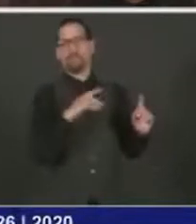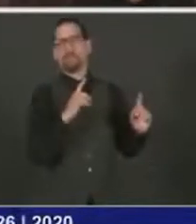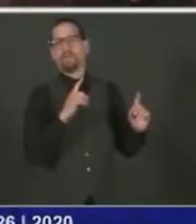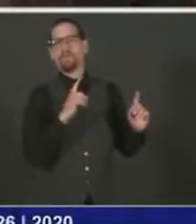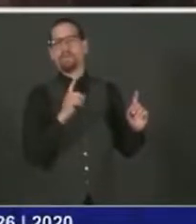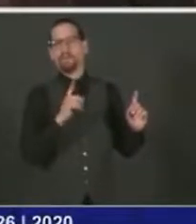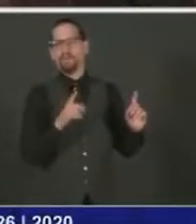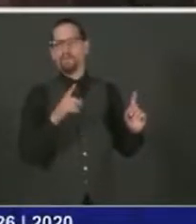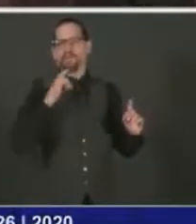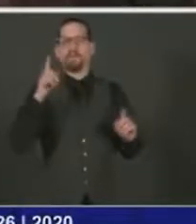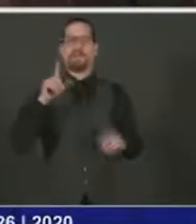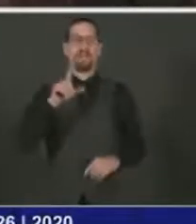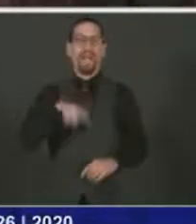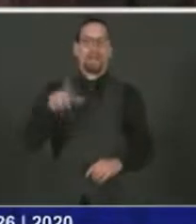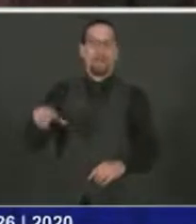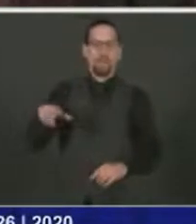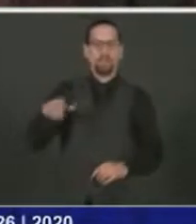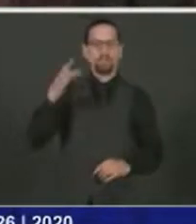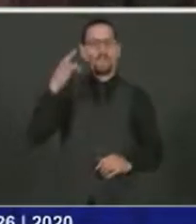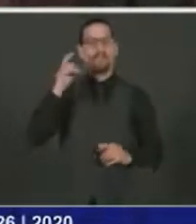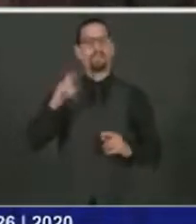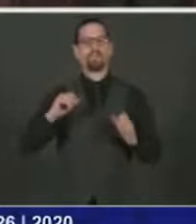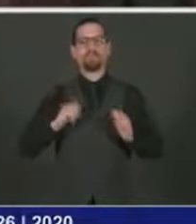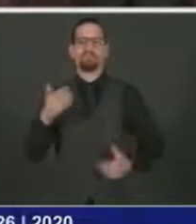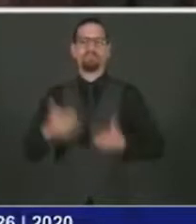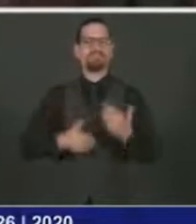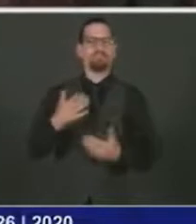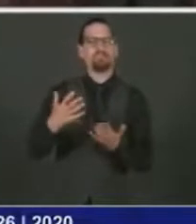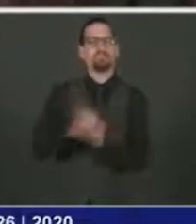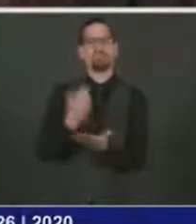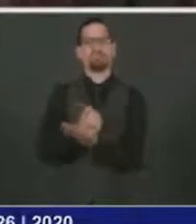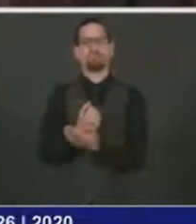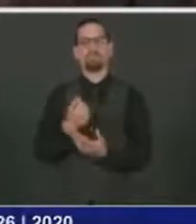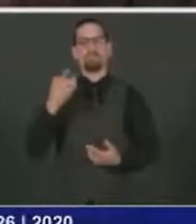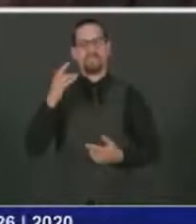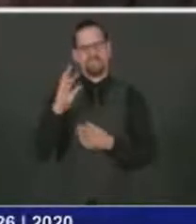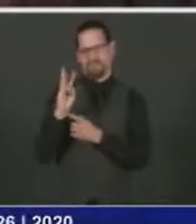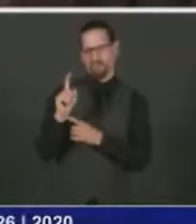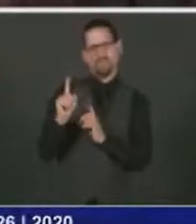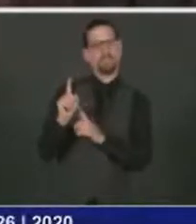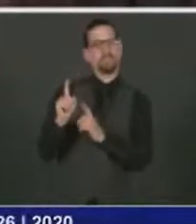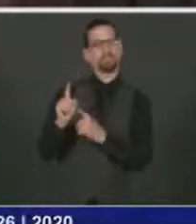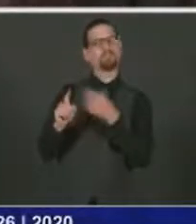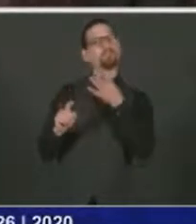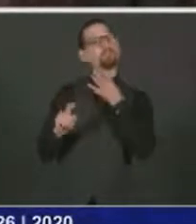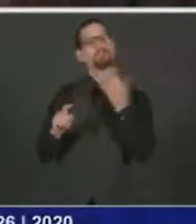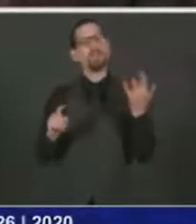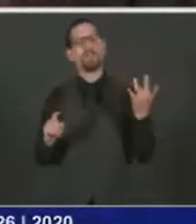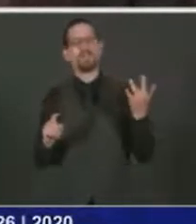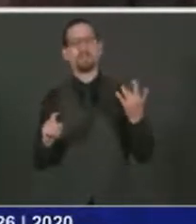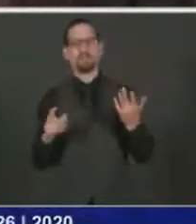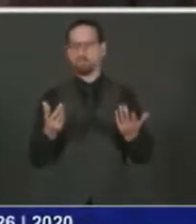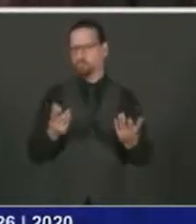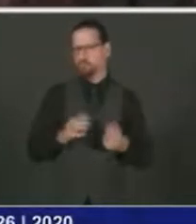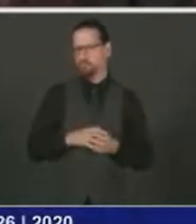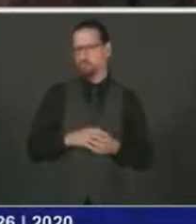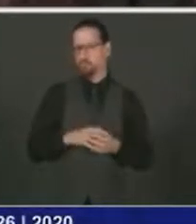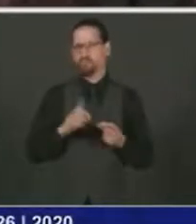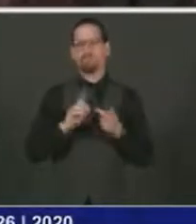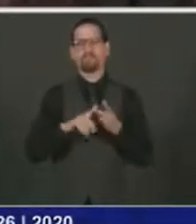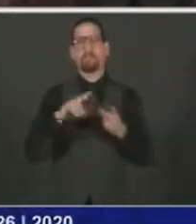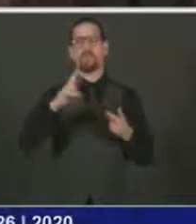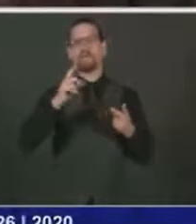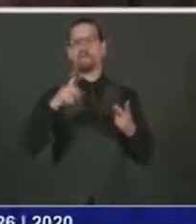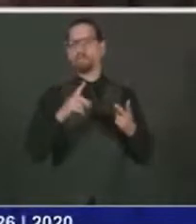landlords, why they're not actually taking advantage of it? That there aren't that many or as many as you hope. That's number one. And then just the number two is, if the